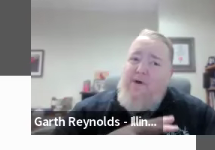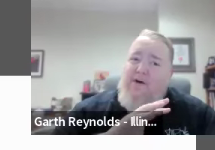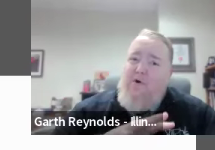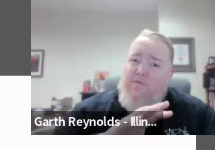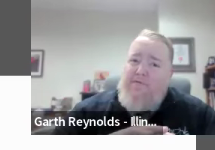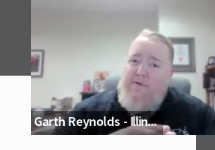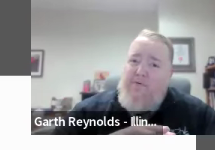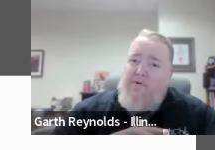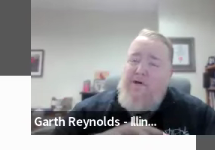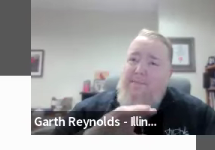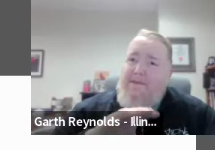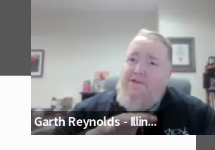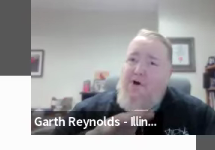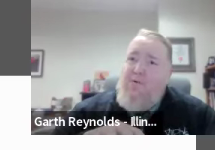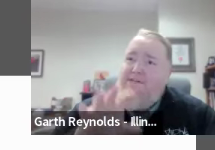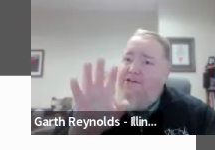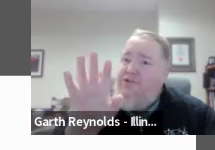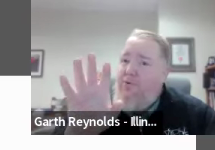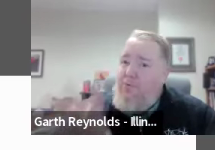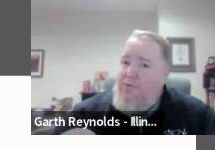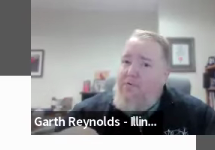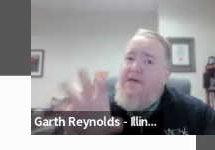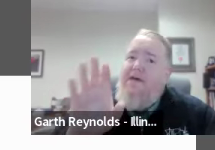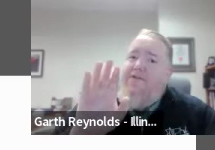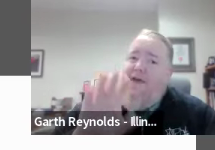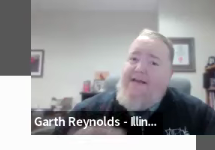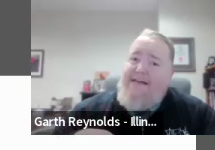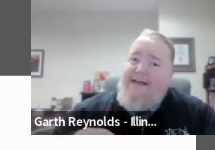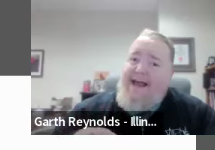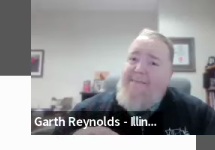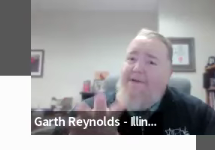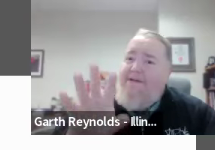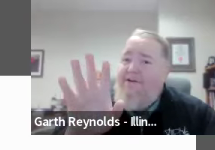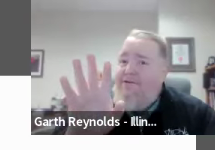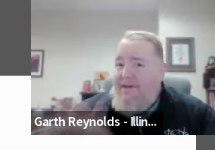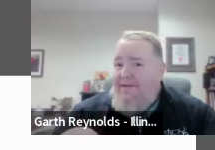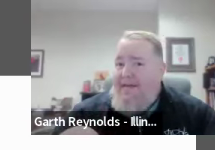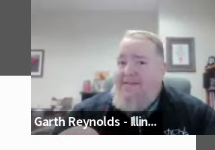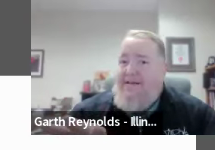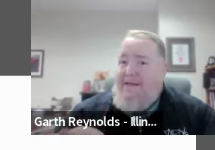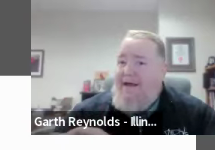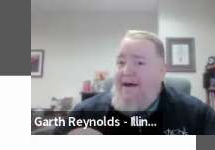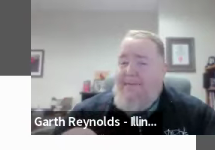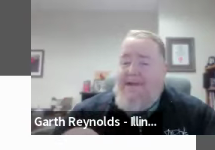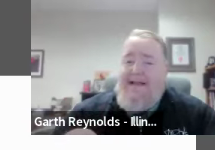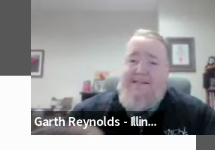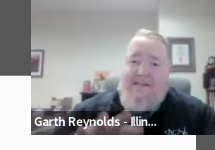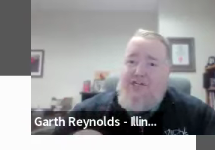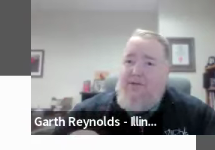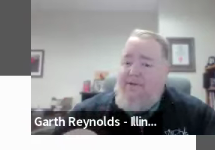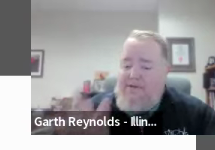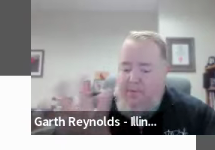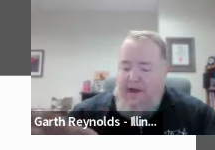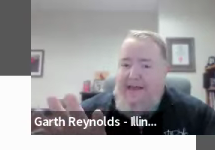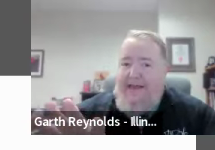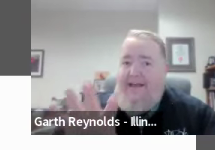very quick overview, but there's always additional rules, things that can happen. There's things that can complicate this,